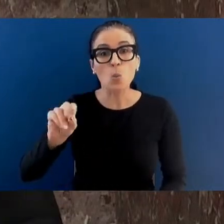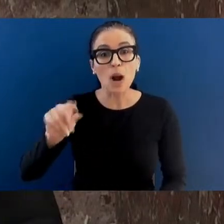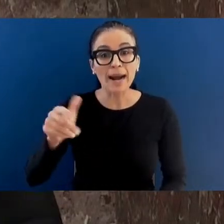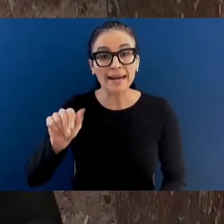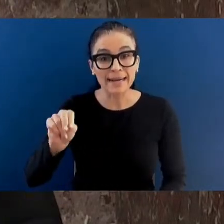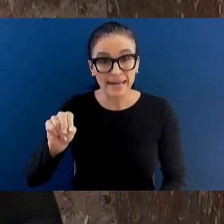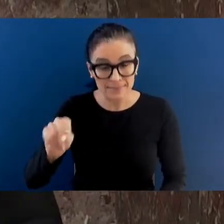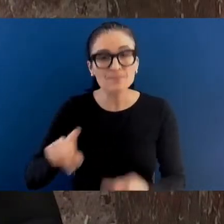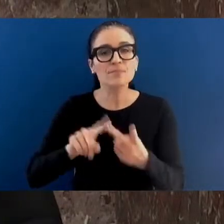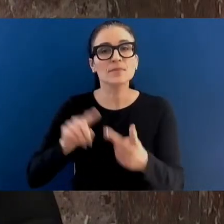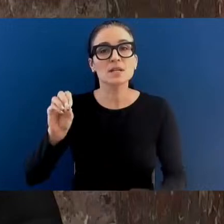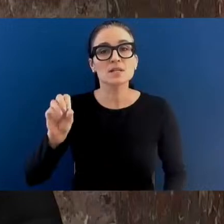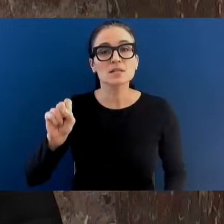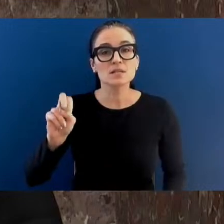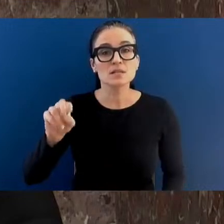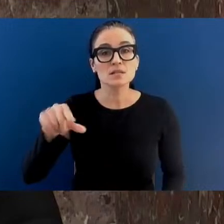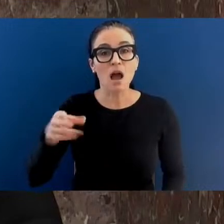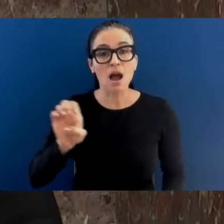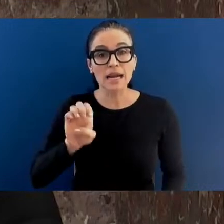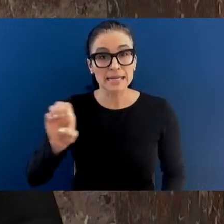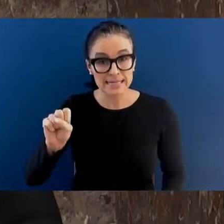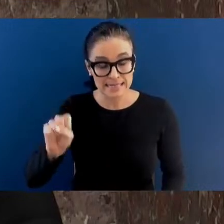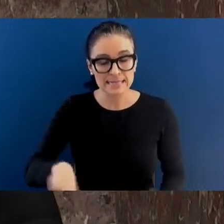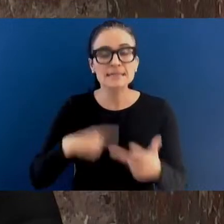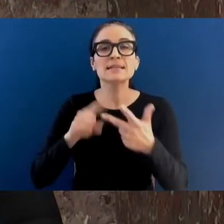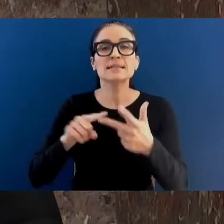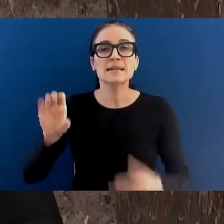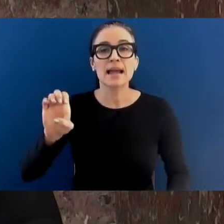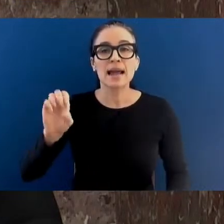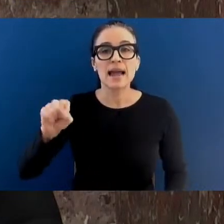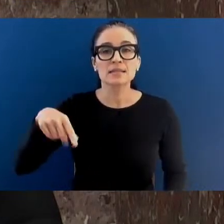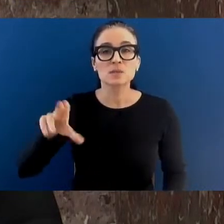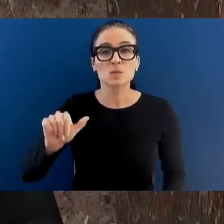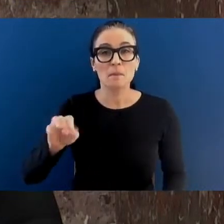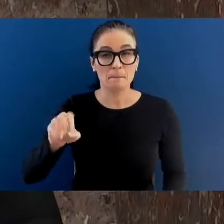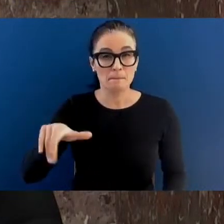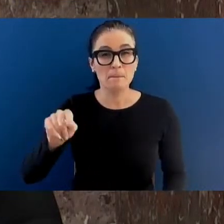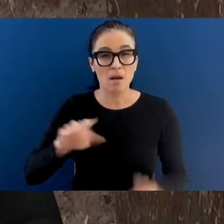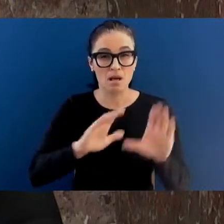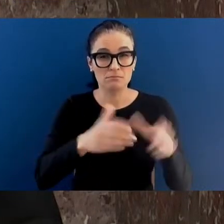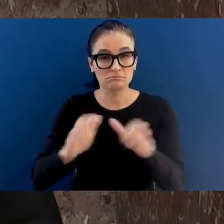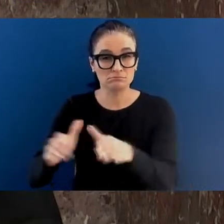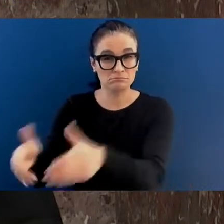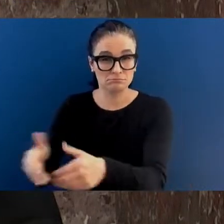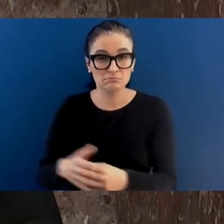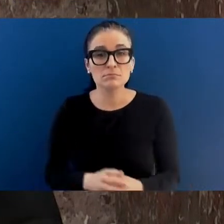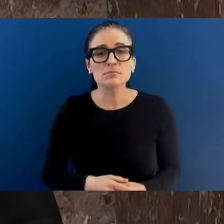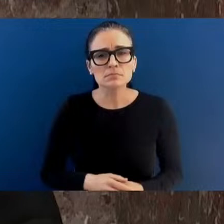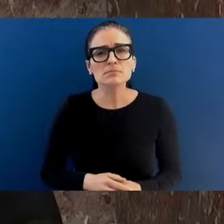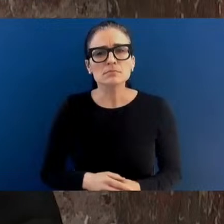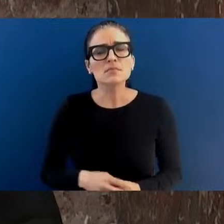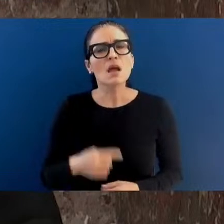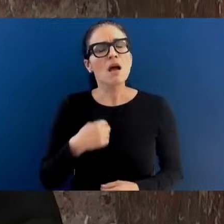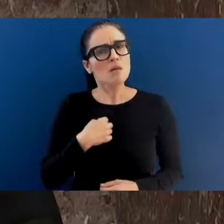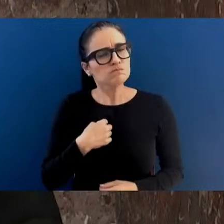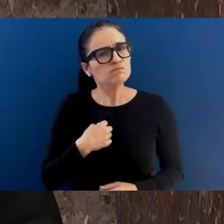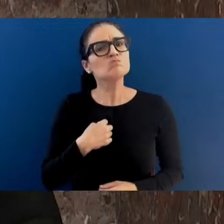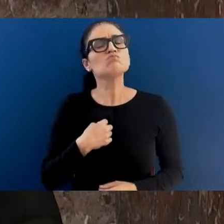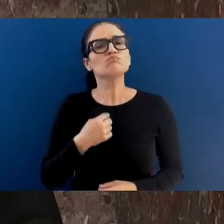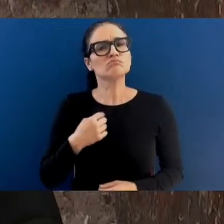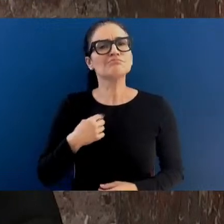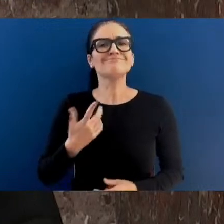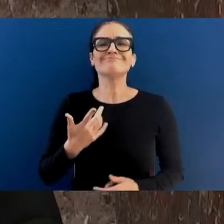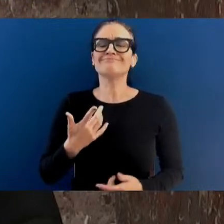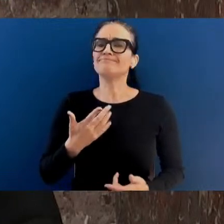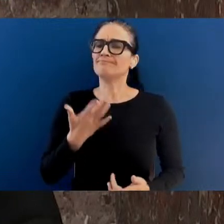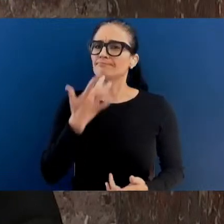this land. Furthermore, I'm privileged to live, work and learn on the unceded territories of the Tsleil-Waututh and Squamish nations within my riding